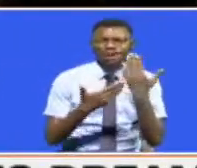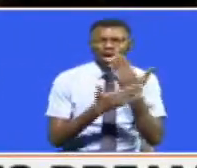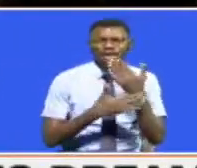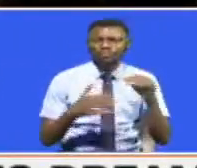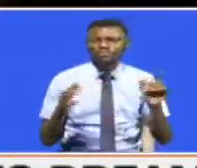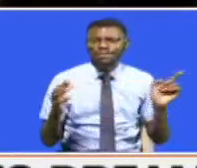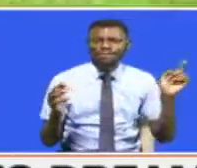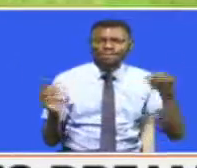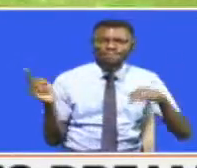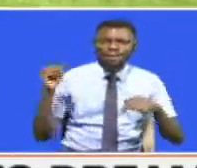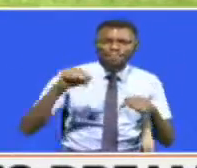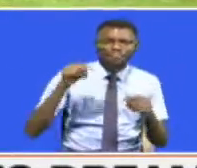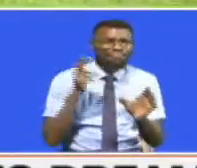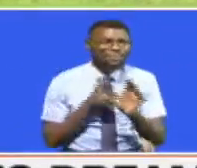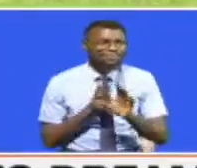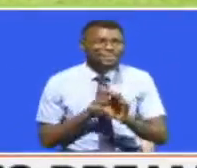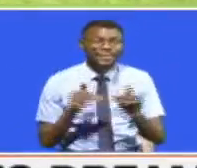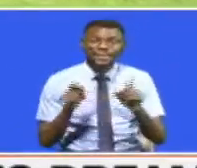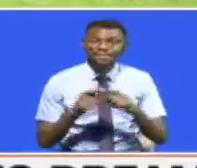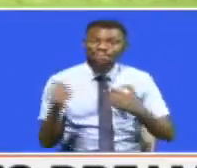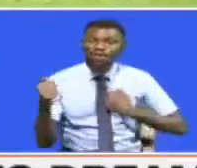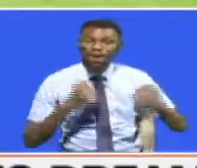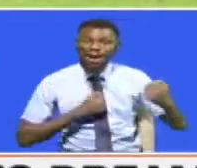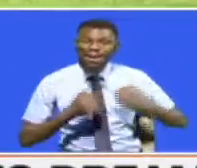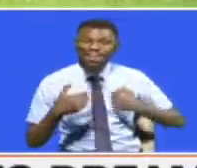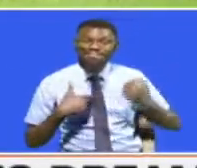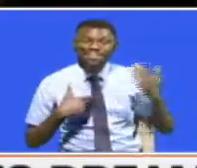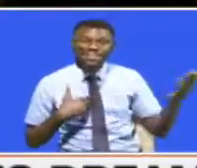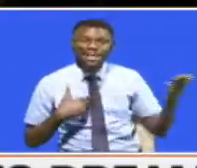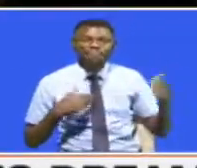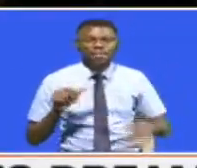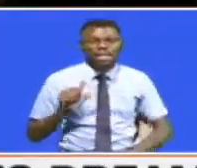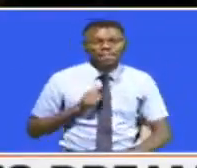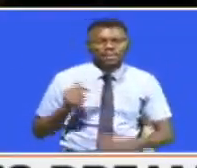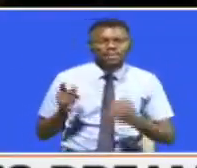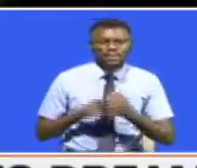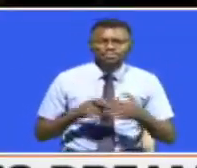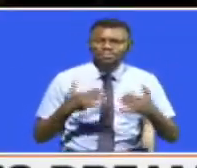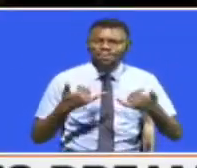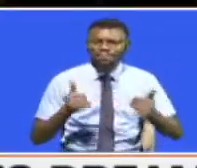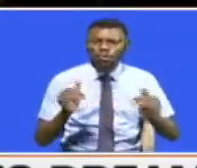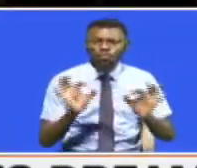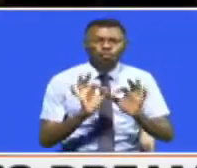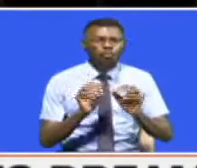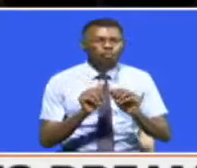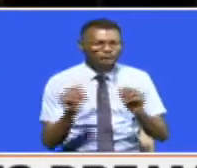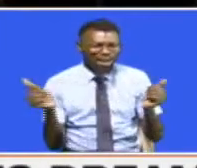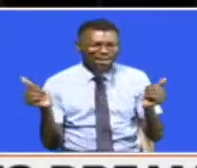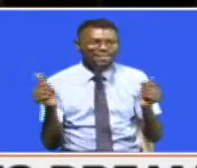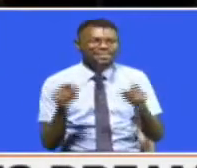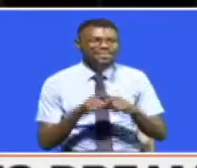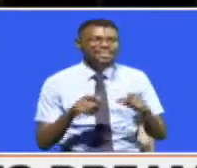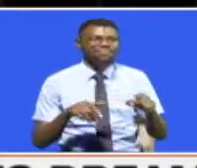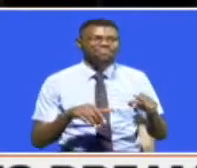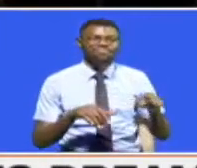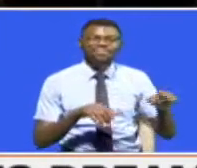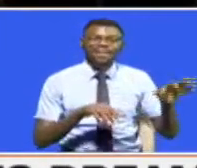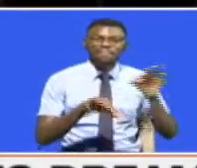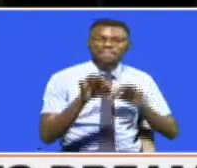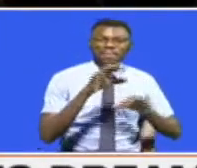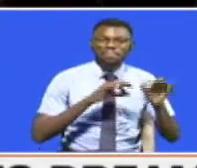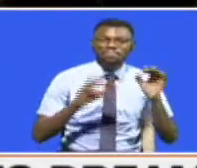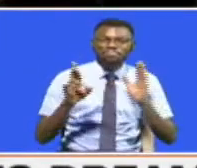participated. And while in Rwanda, 6 of our girls played so well, they were picked to go and represent Kenya in